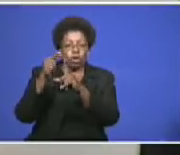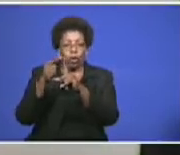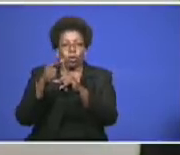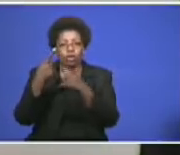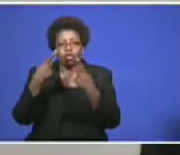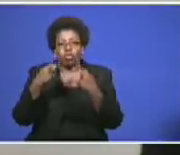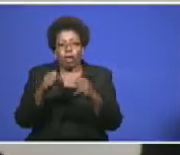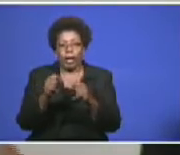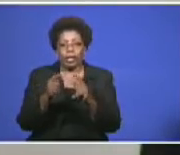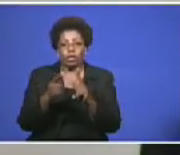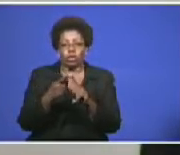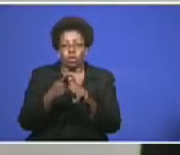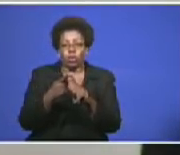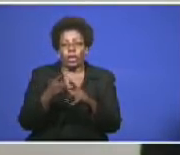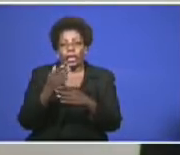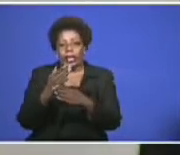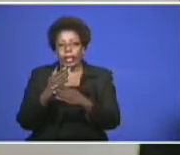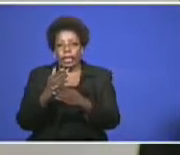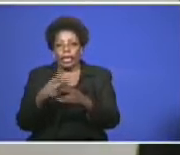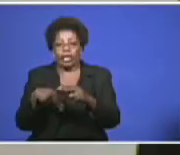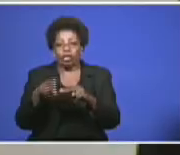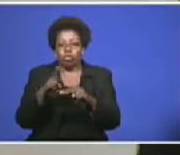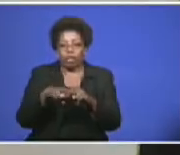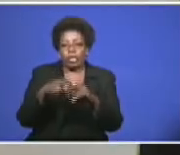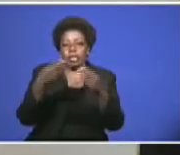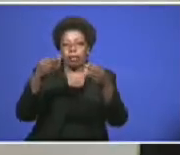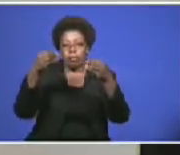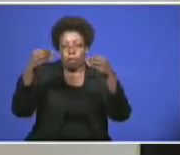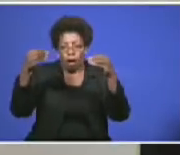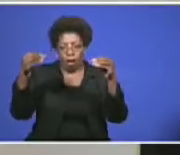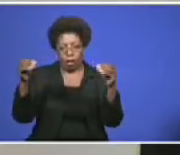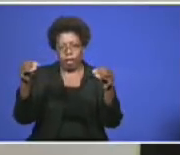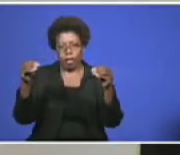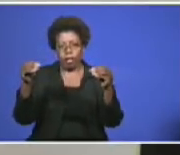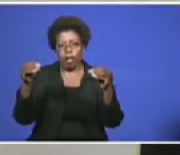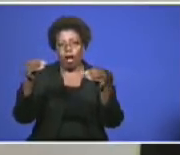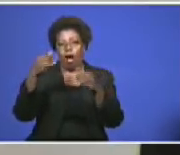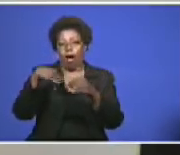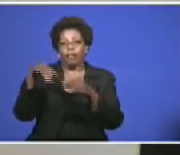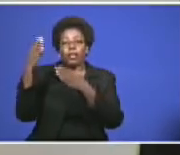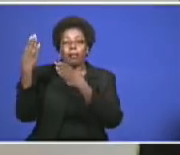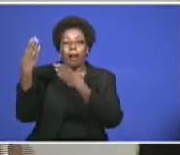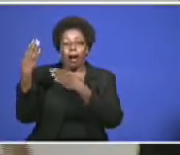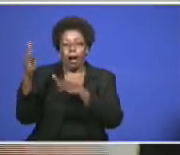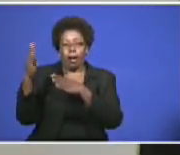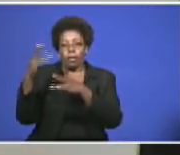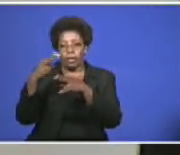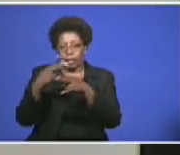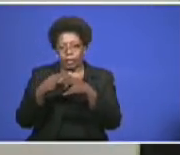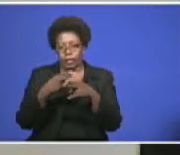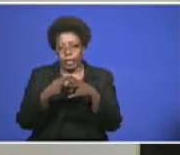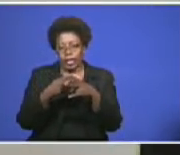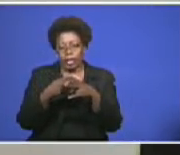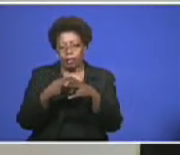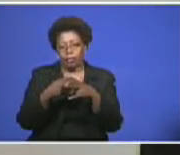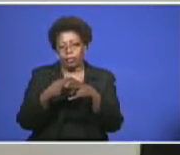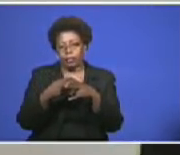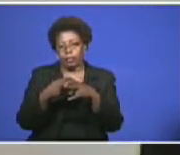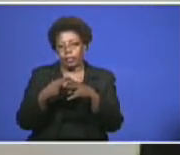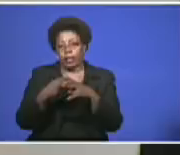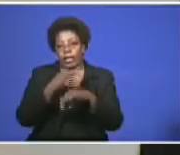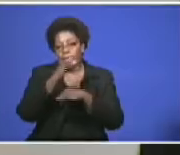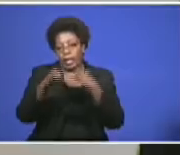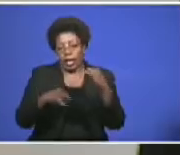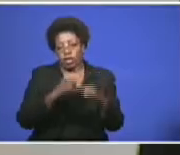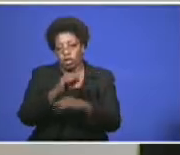to increase the marketability and the equity of the Bahamas brand abroad and making